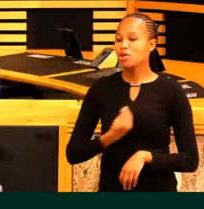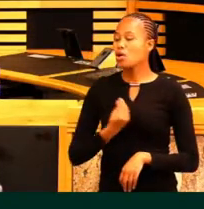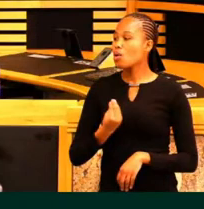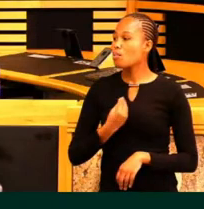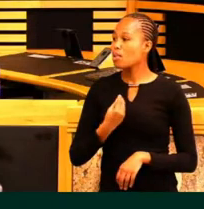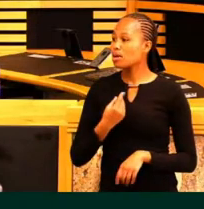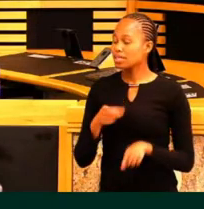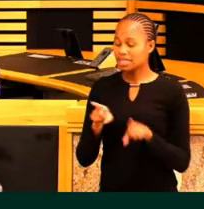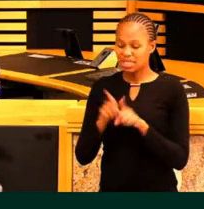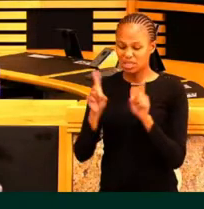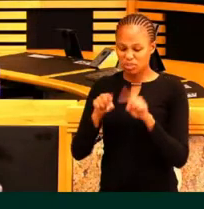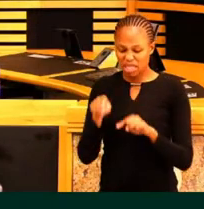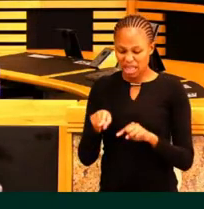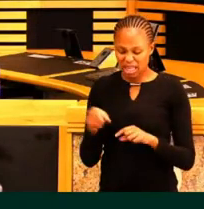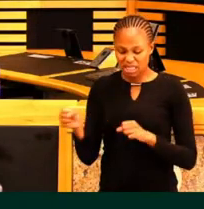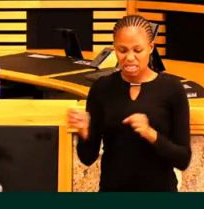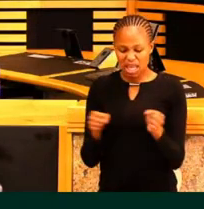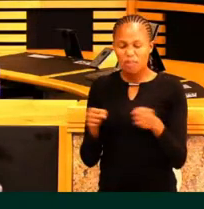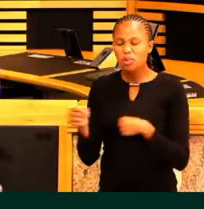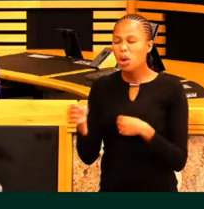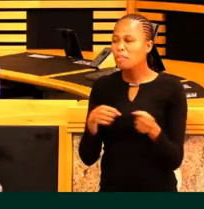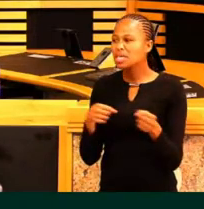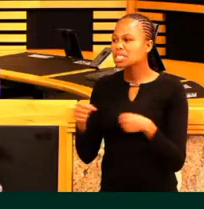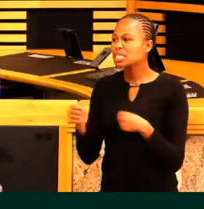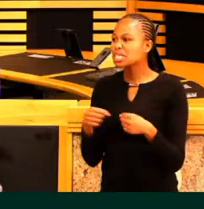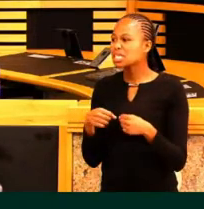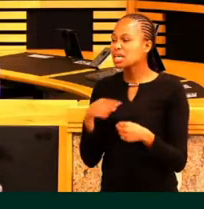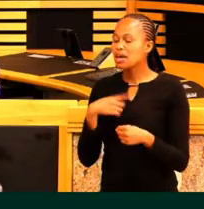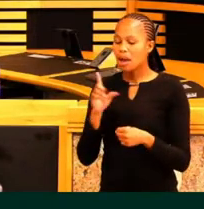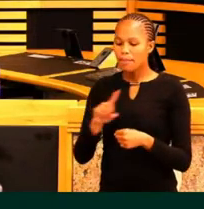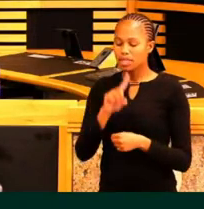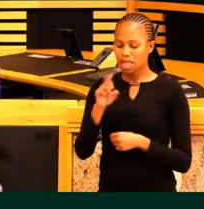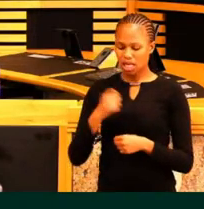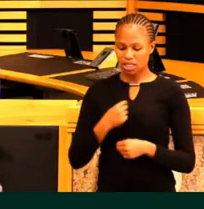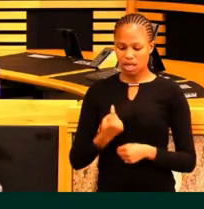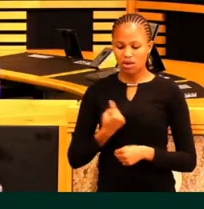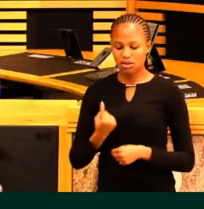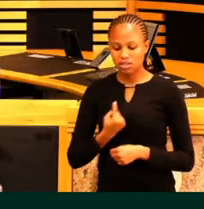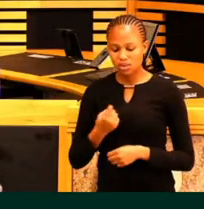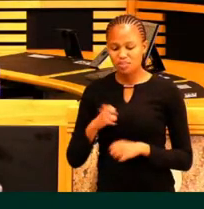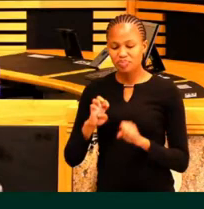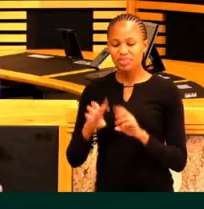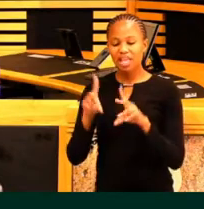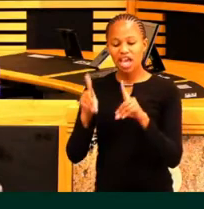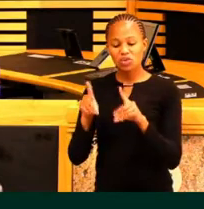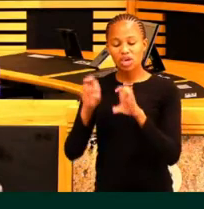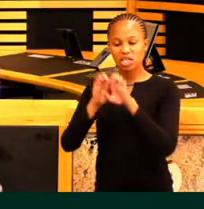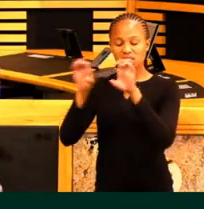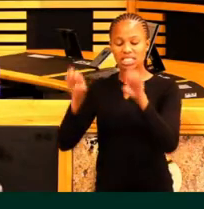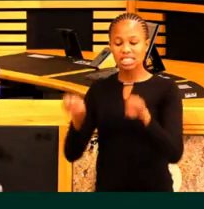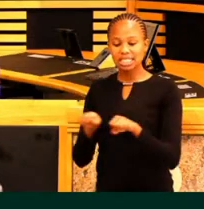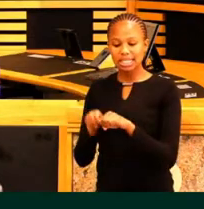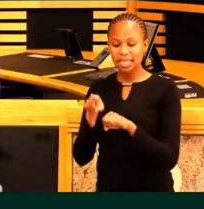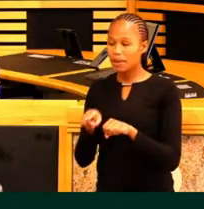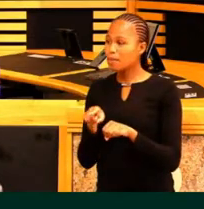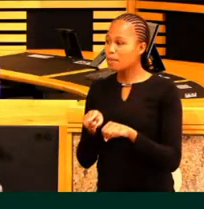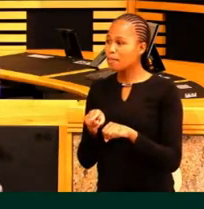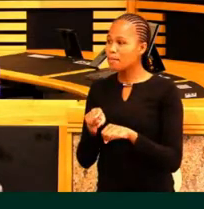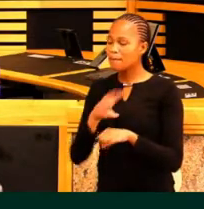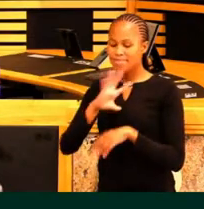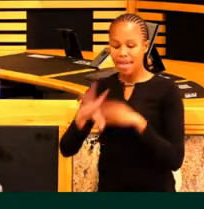unemployment because in the unemployment we should ask ourselves that our education system is